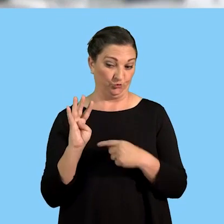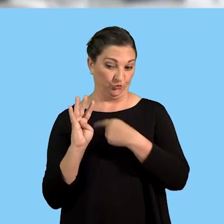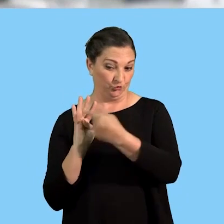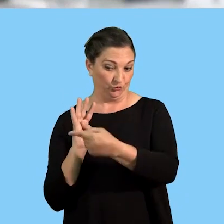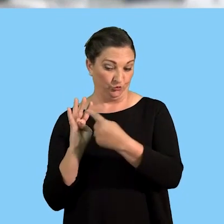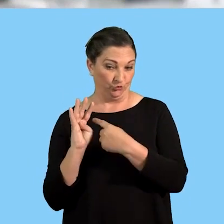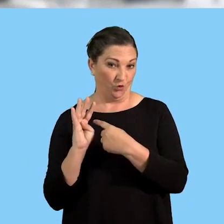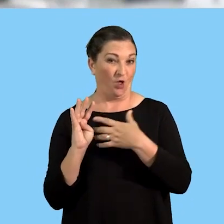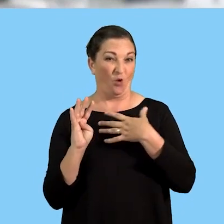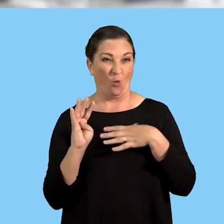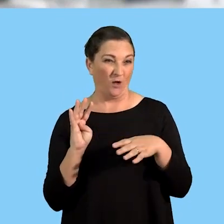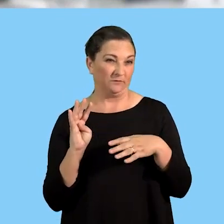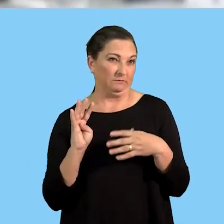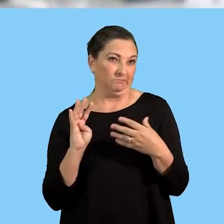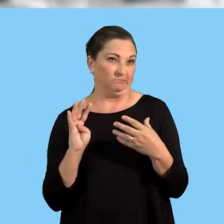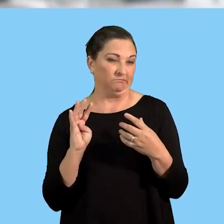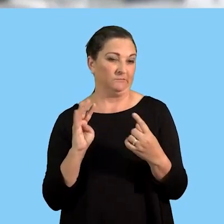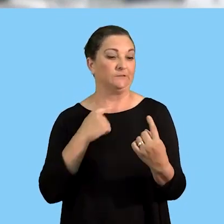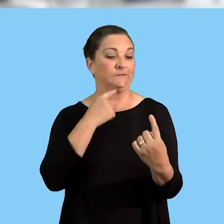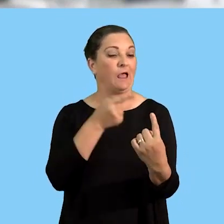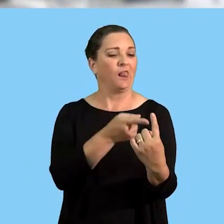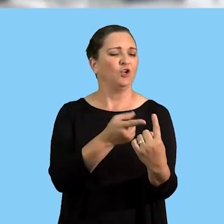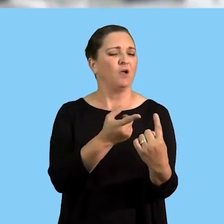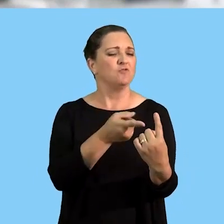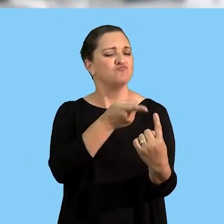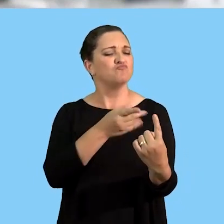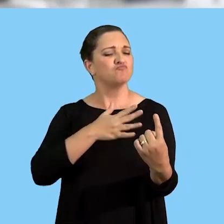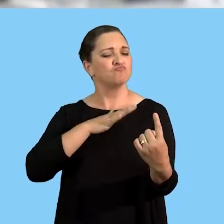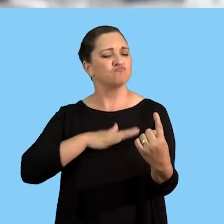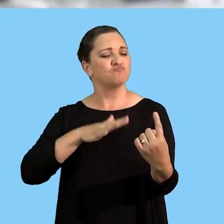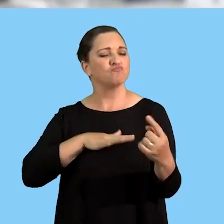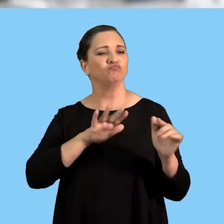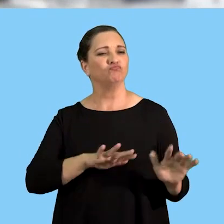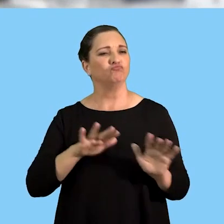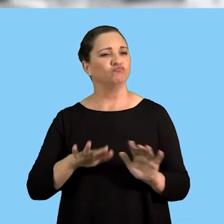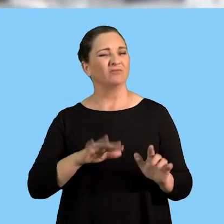the interviewer in making sure that the interviewee is feeling at